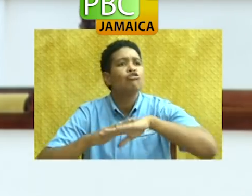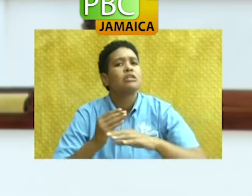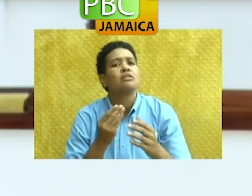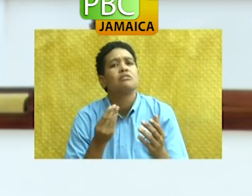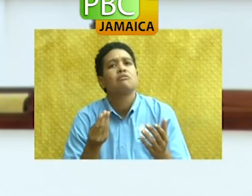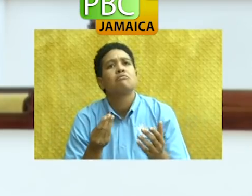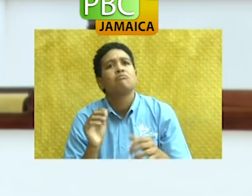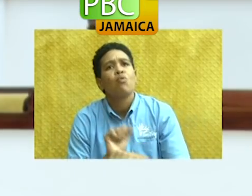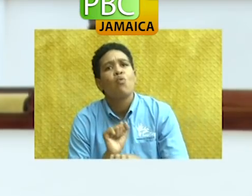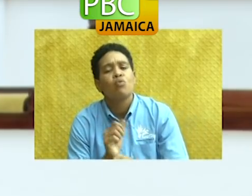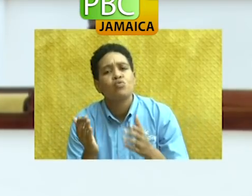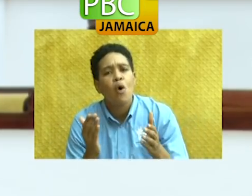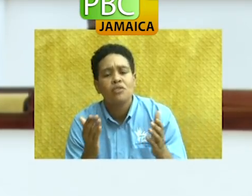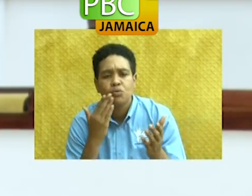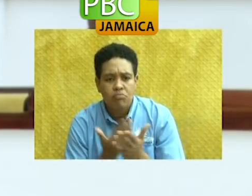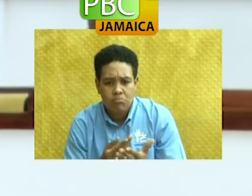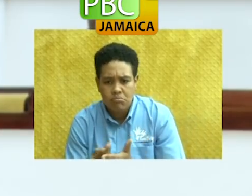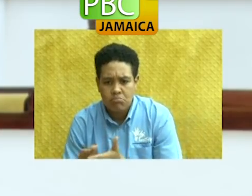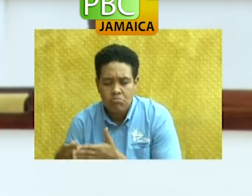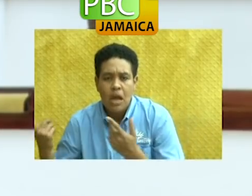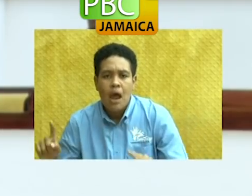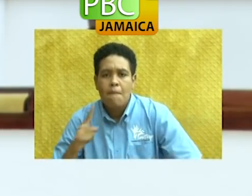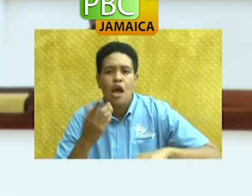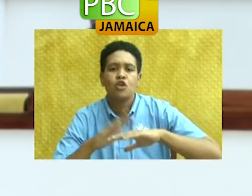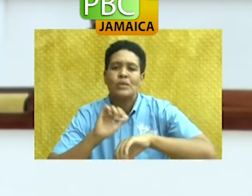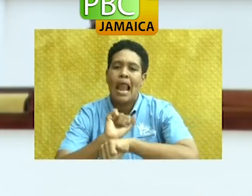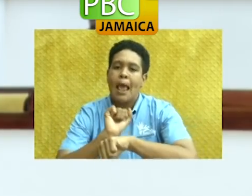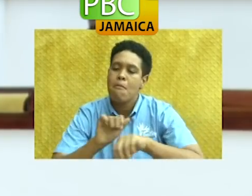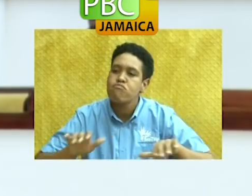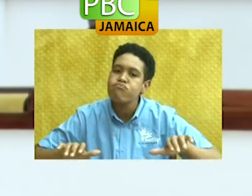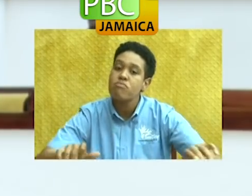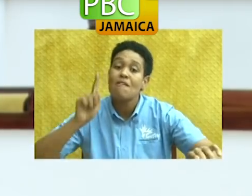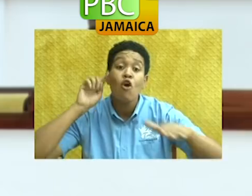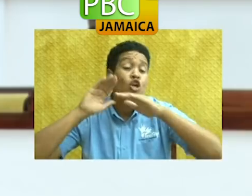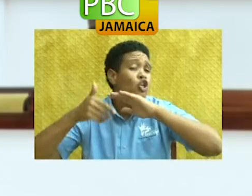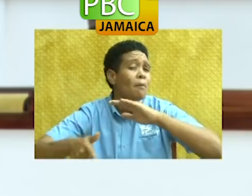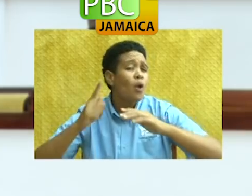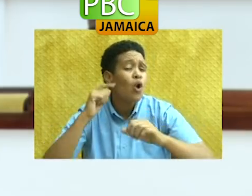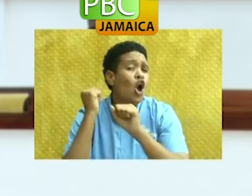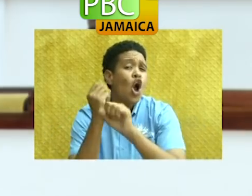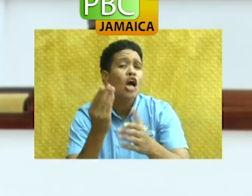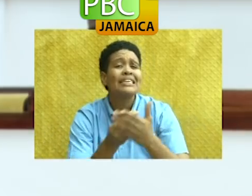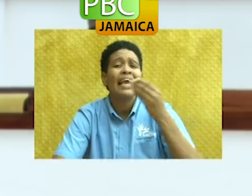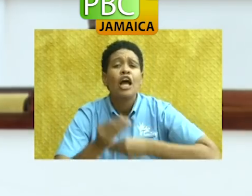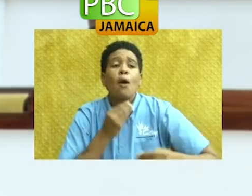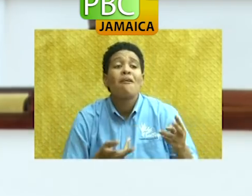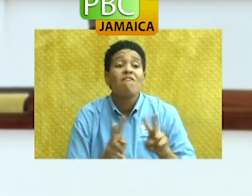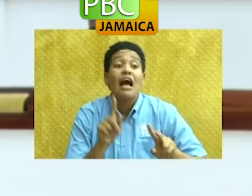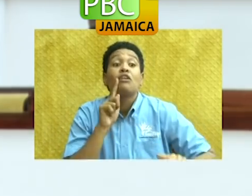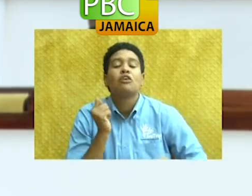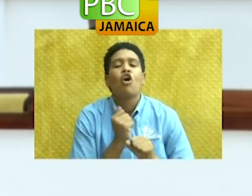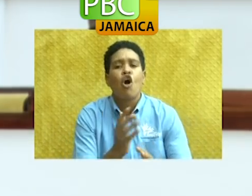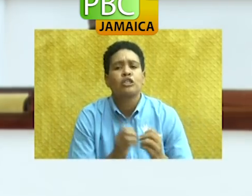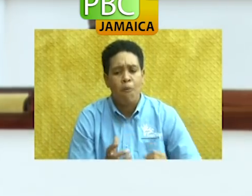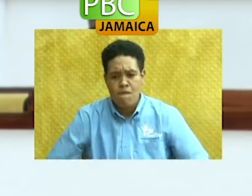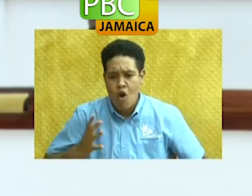improved labor productivity. For the country as a whole, NIDS will create economic value by enabling greater formalization